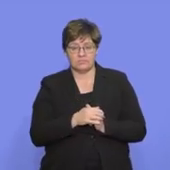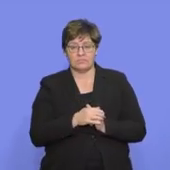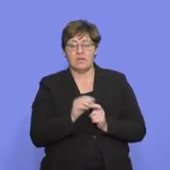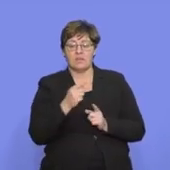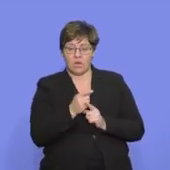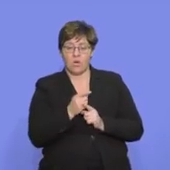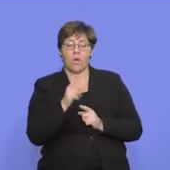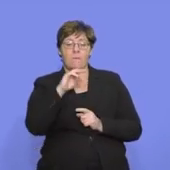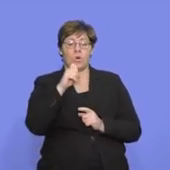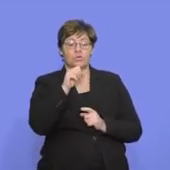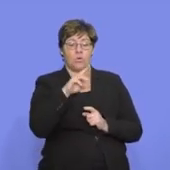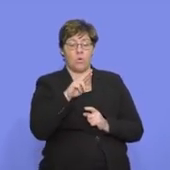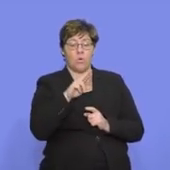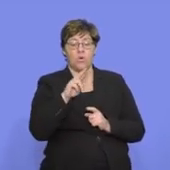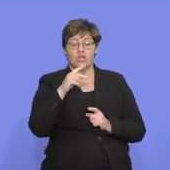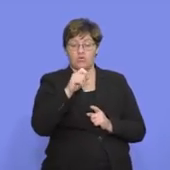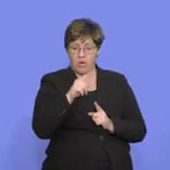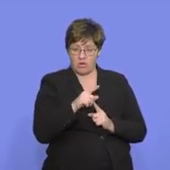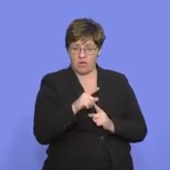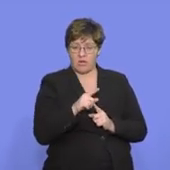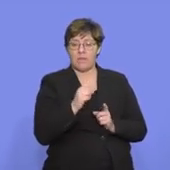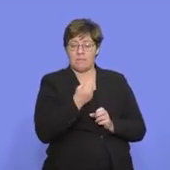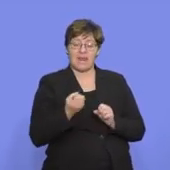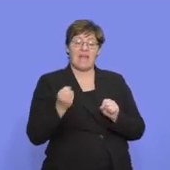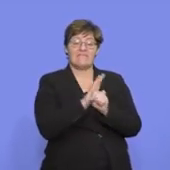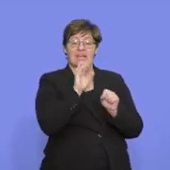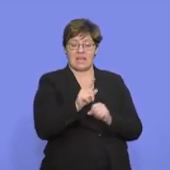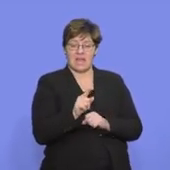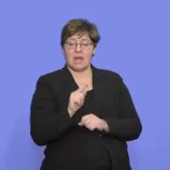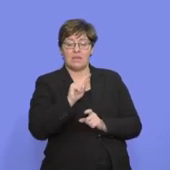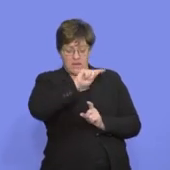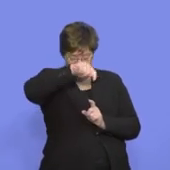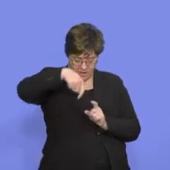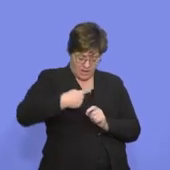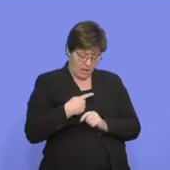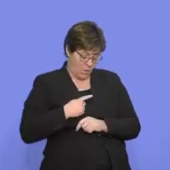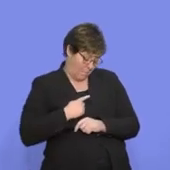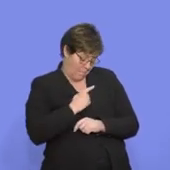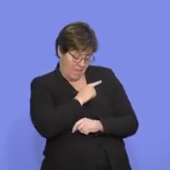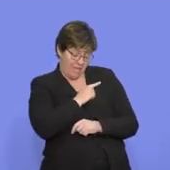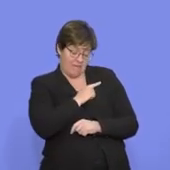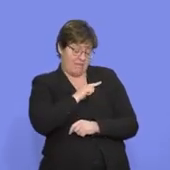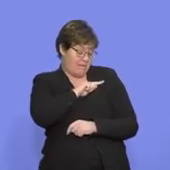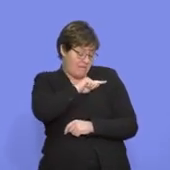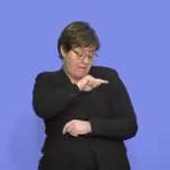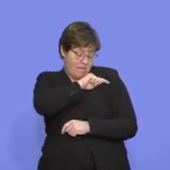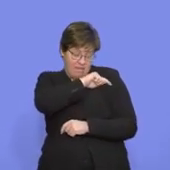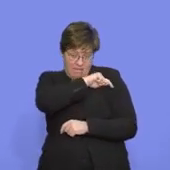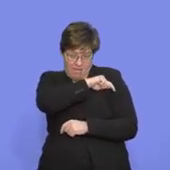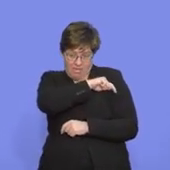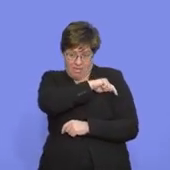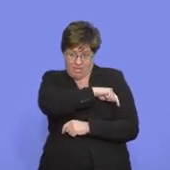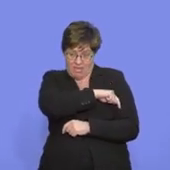the motor neuron ends up in the effector. Effector is the one that is now doing affecting the change